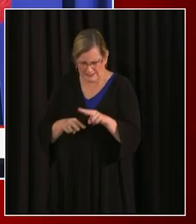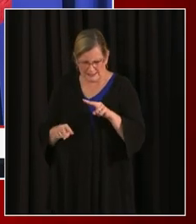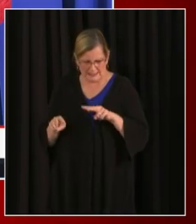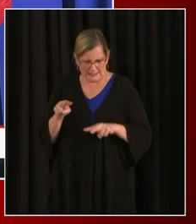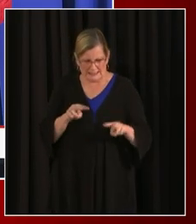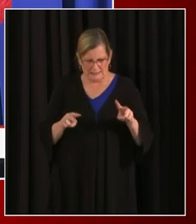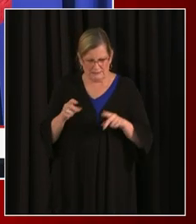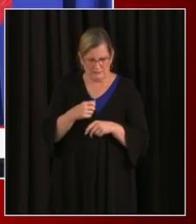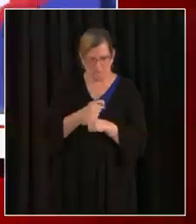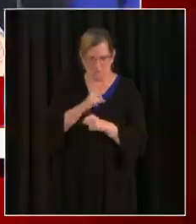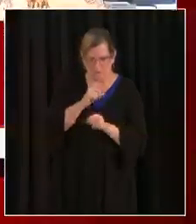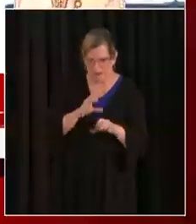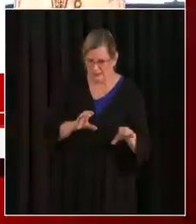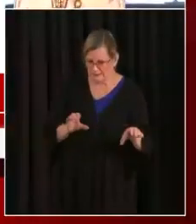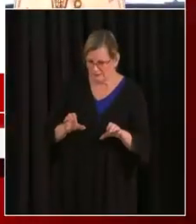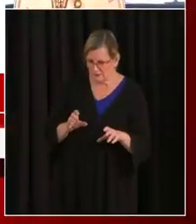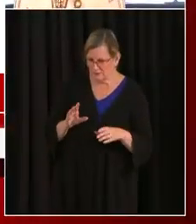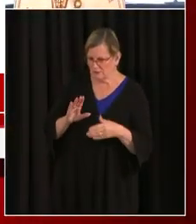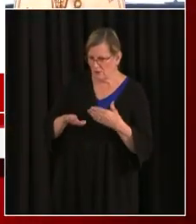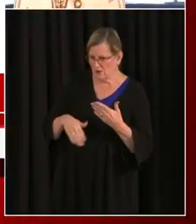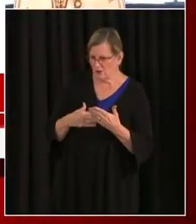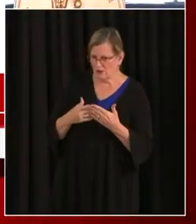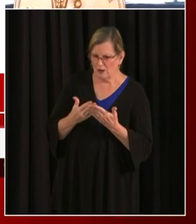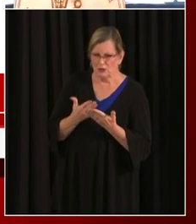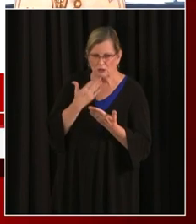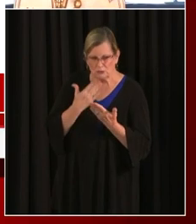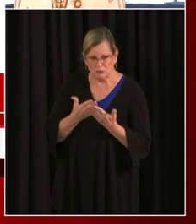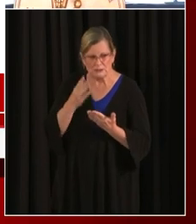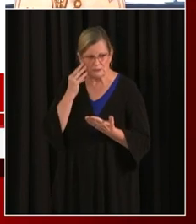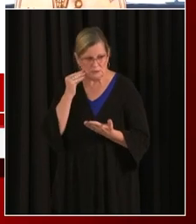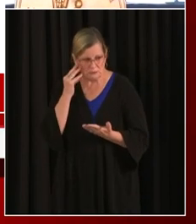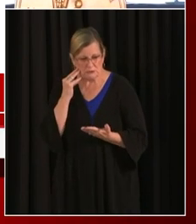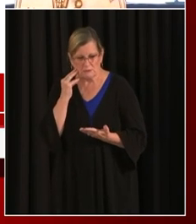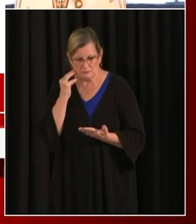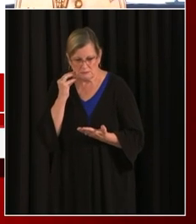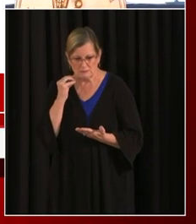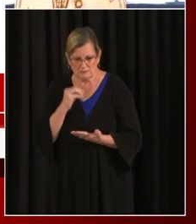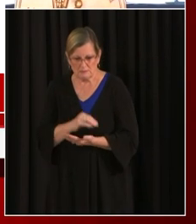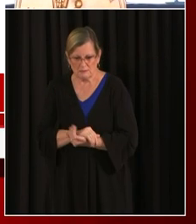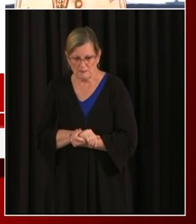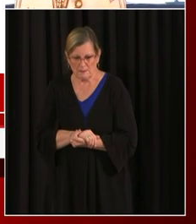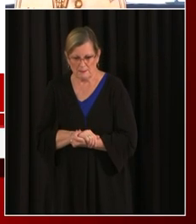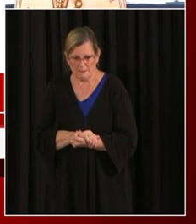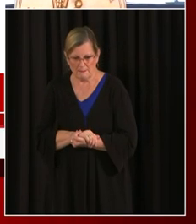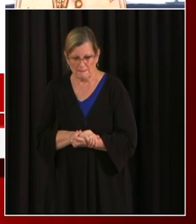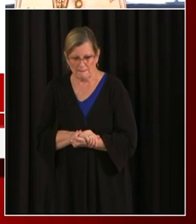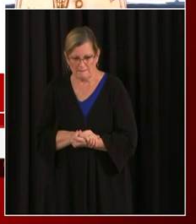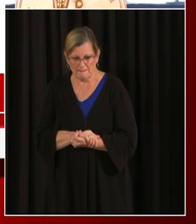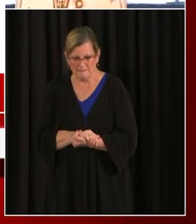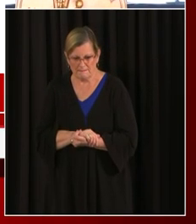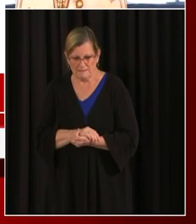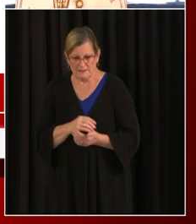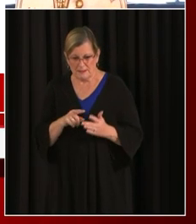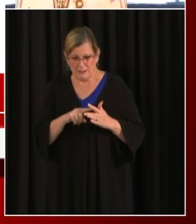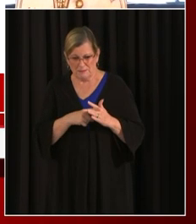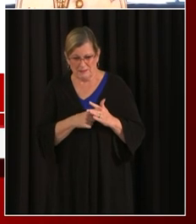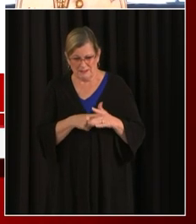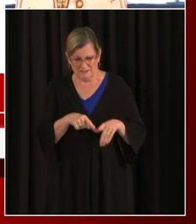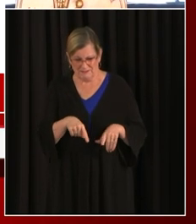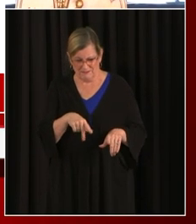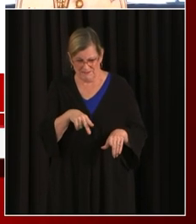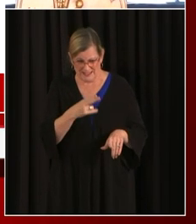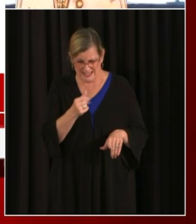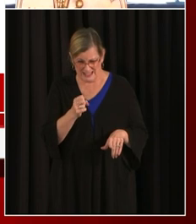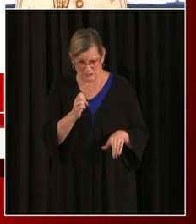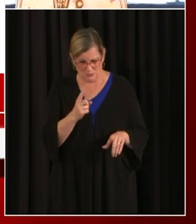their activities and learn from their experiences. We, at the beginning of phase 1,